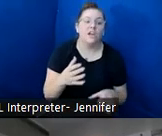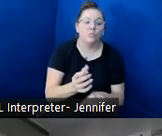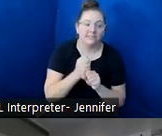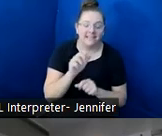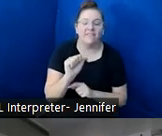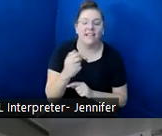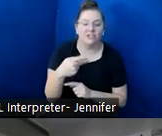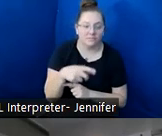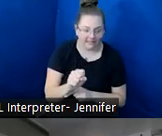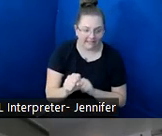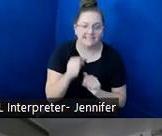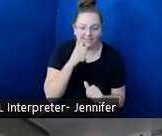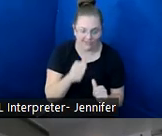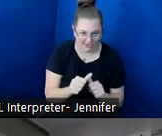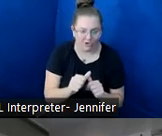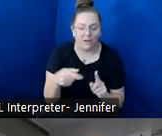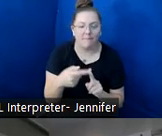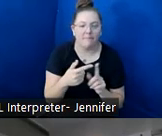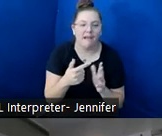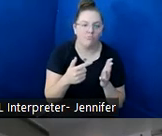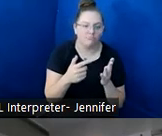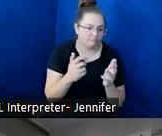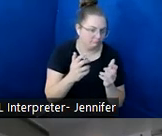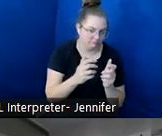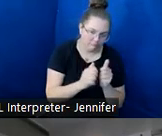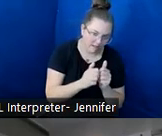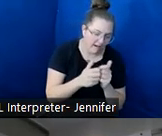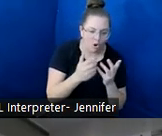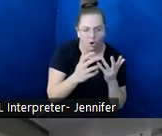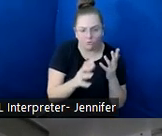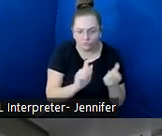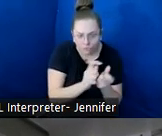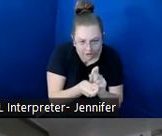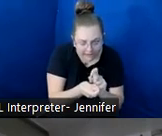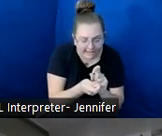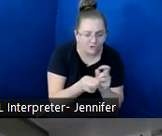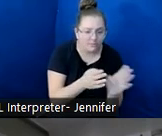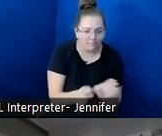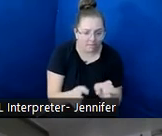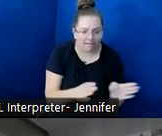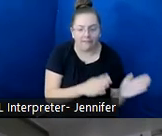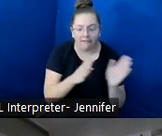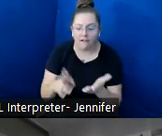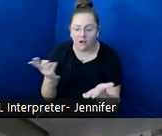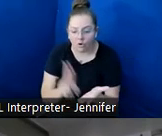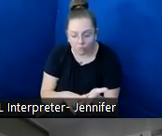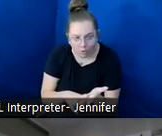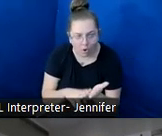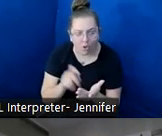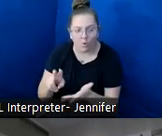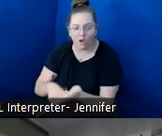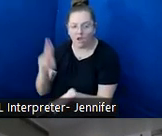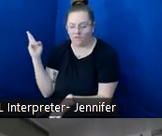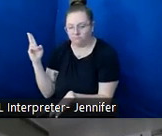annual health plan selection, and that provides them information about how to change health plans, enroll or disenroll from